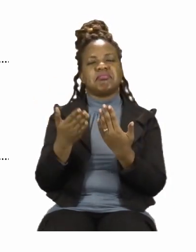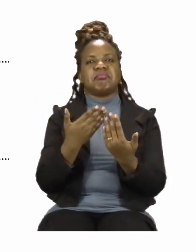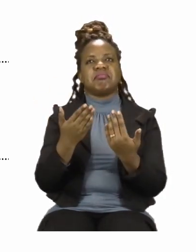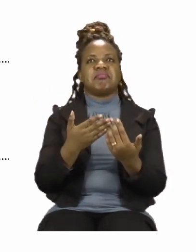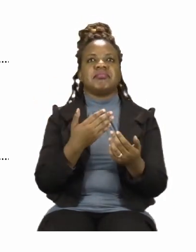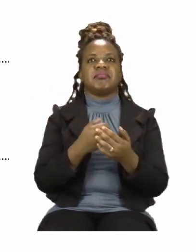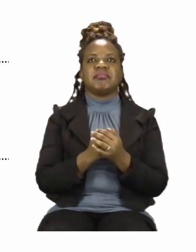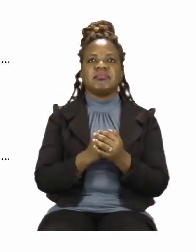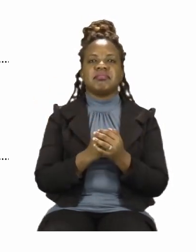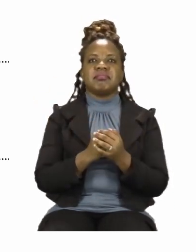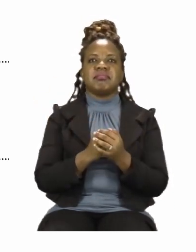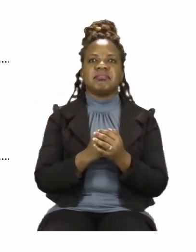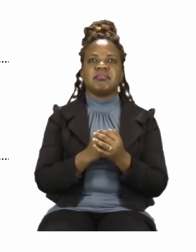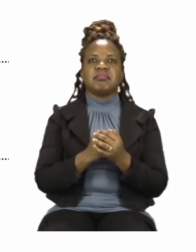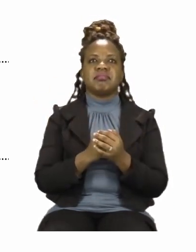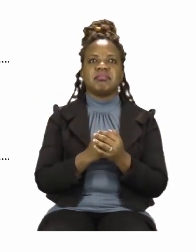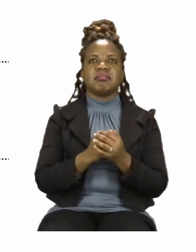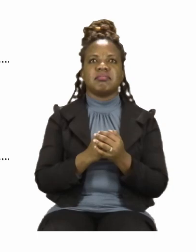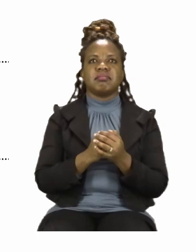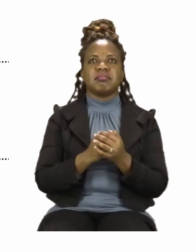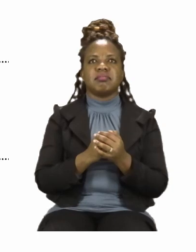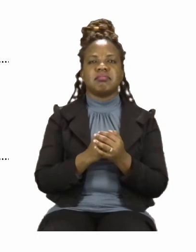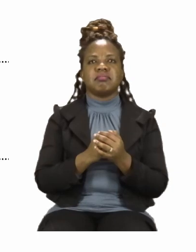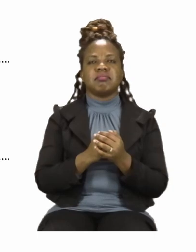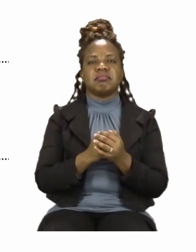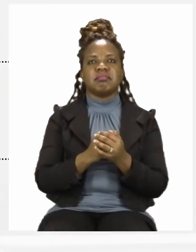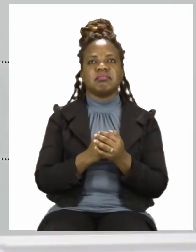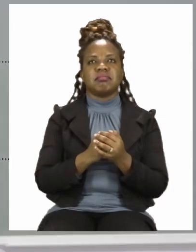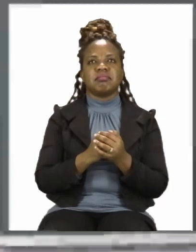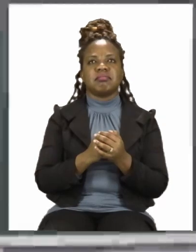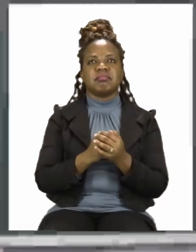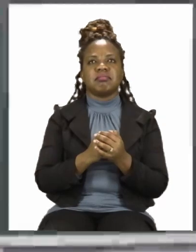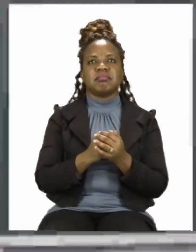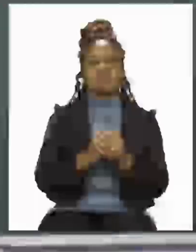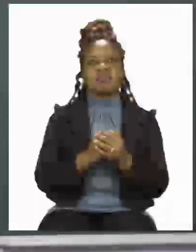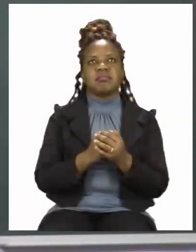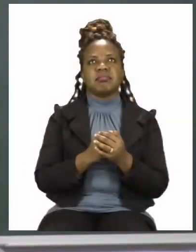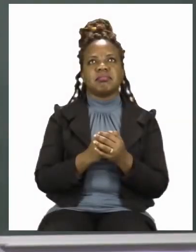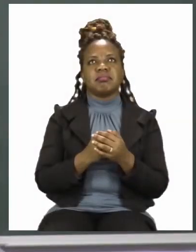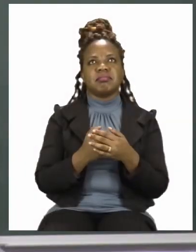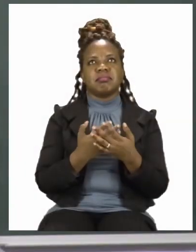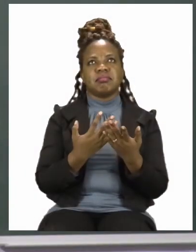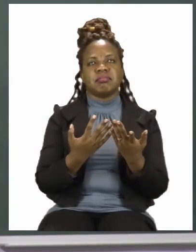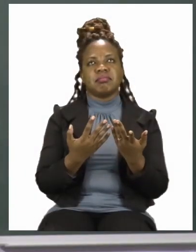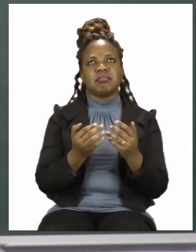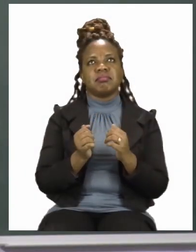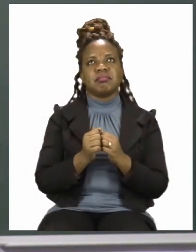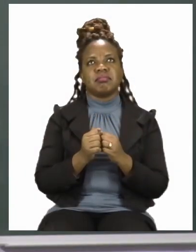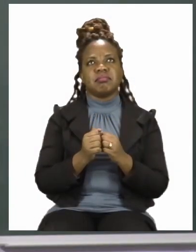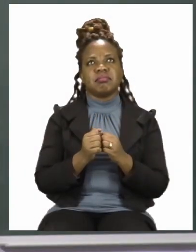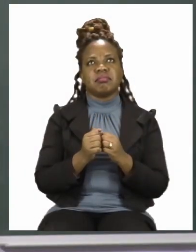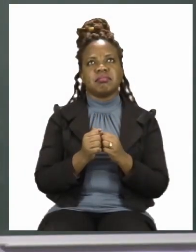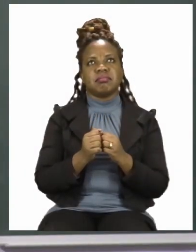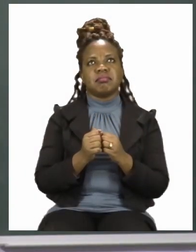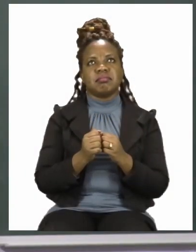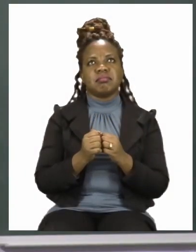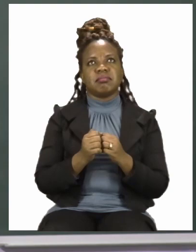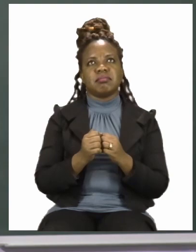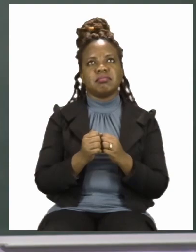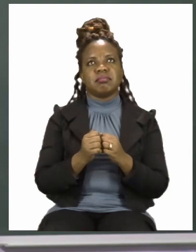So we are going to do that one together. It is basically asking for the number